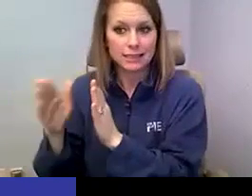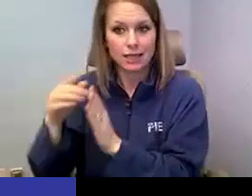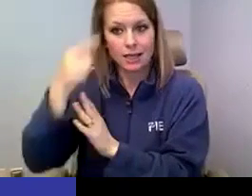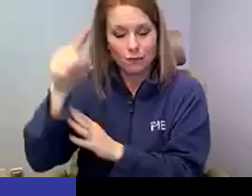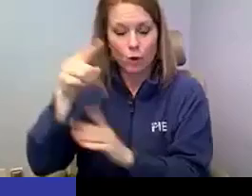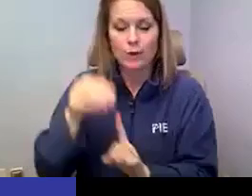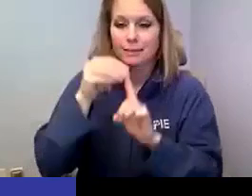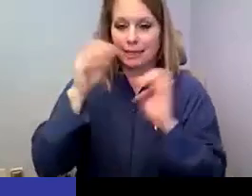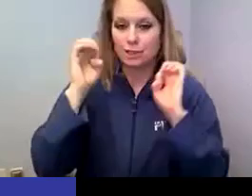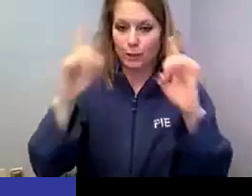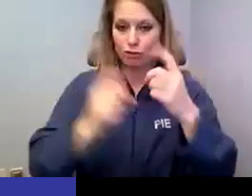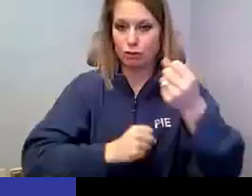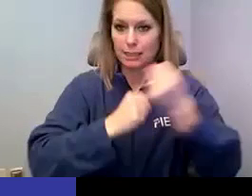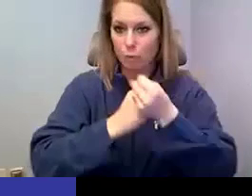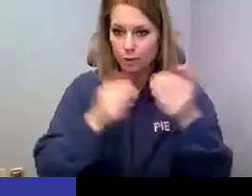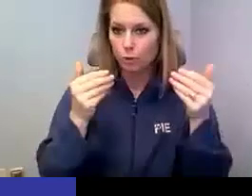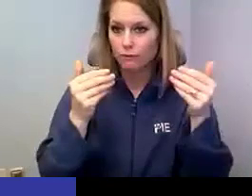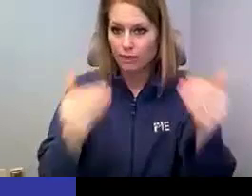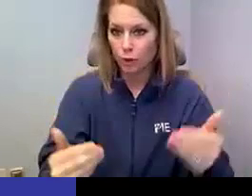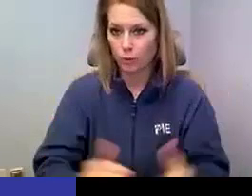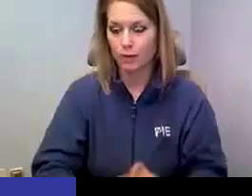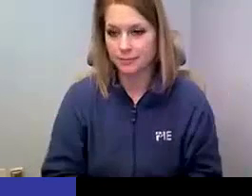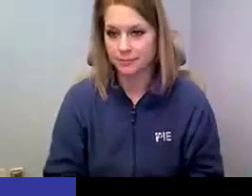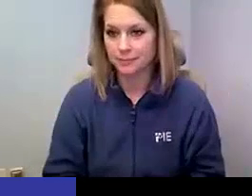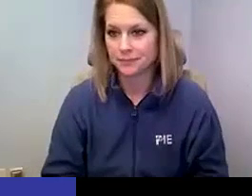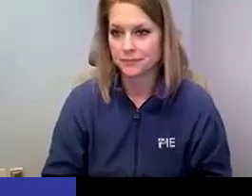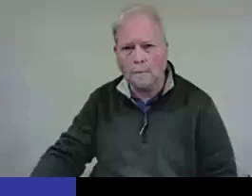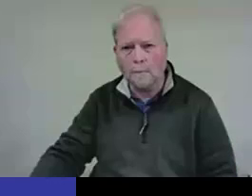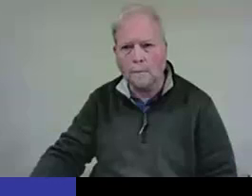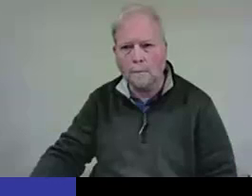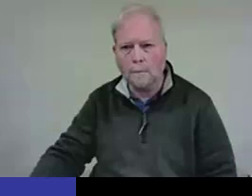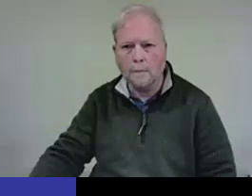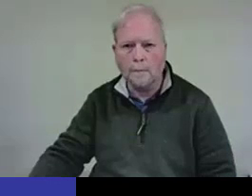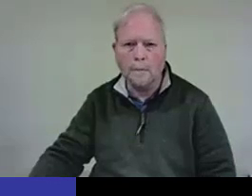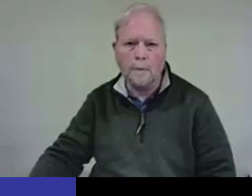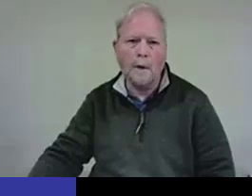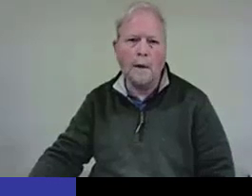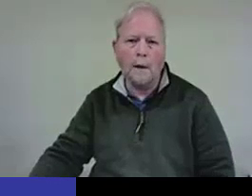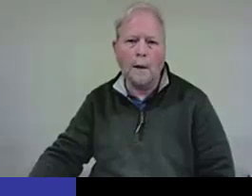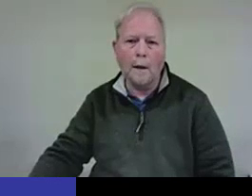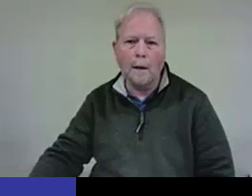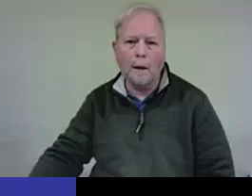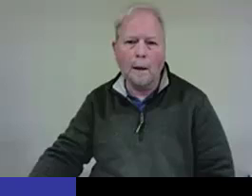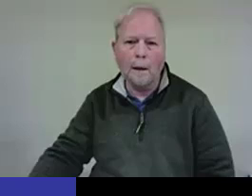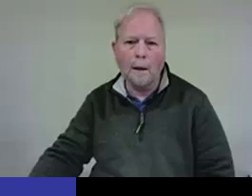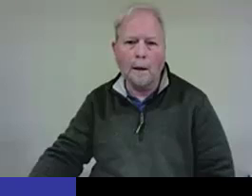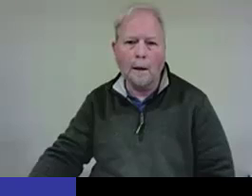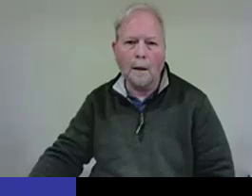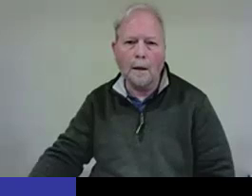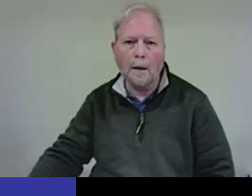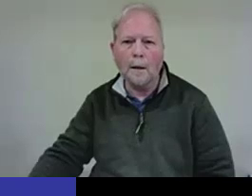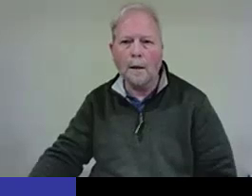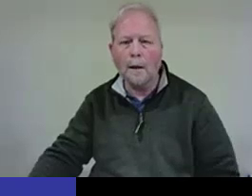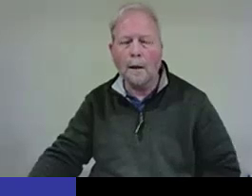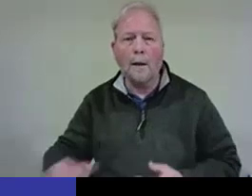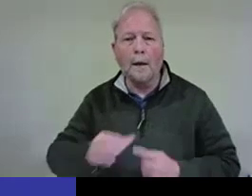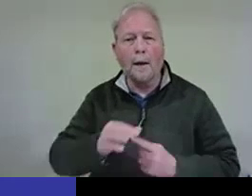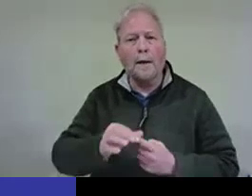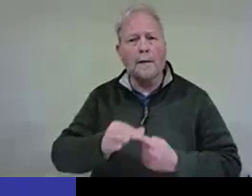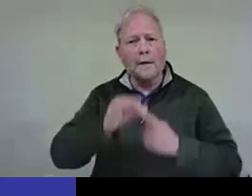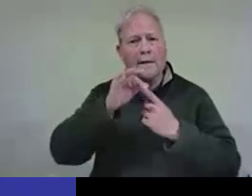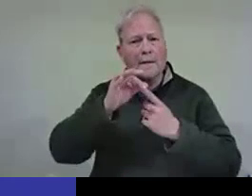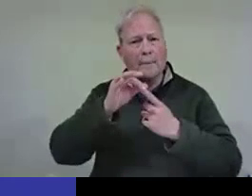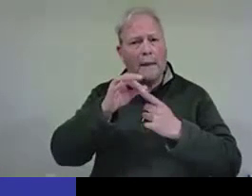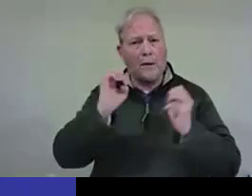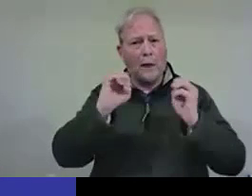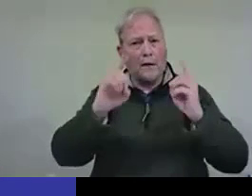moving forward. Special education evaluation is a high-stakes decision and a time and resource-intense